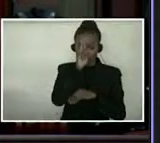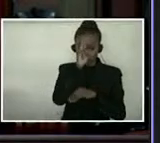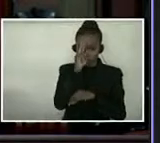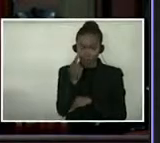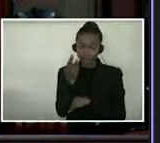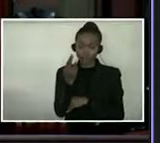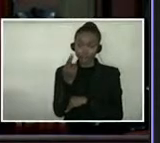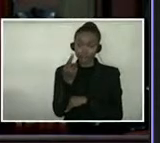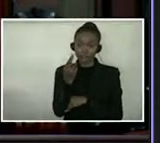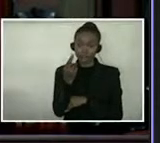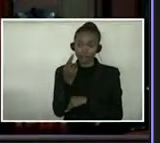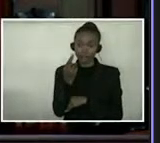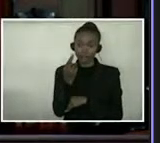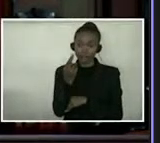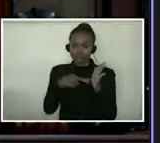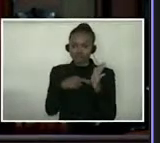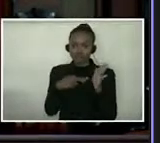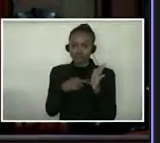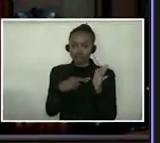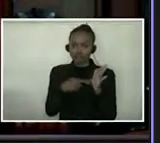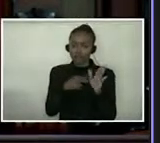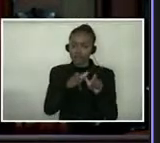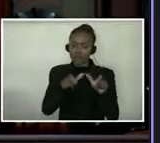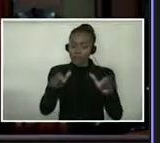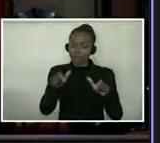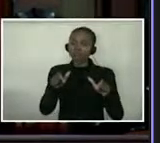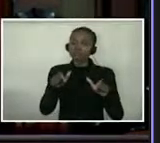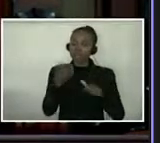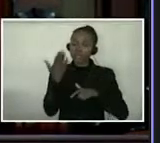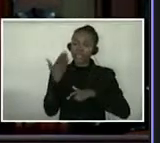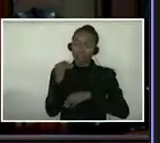by our fallen heroines starting with umami